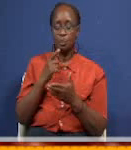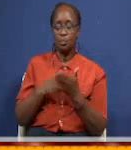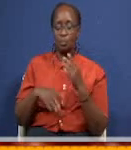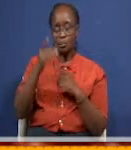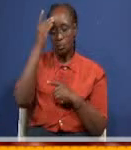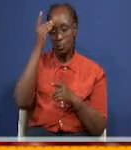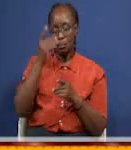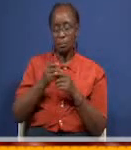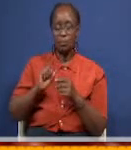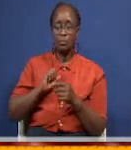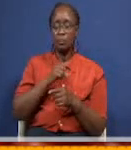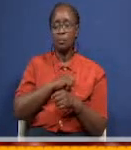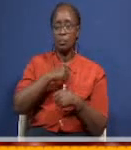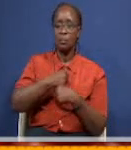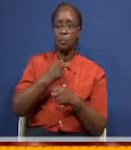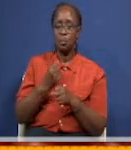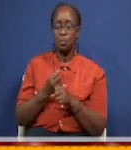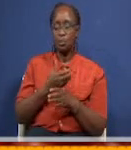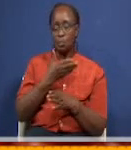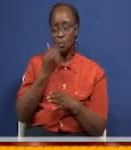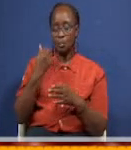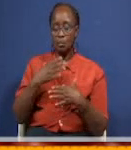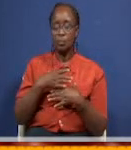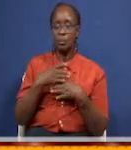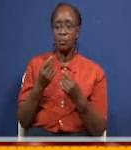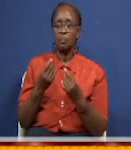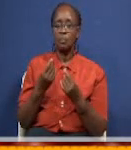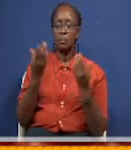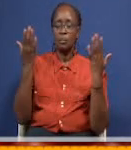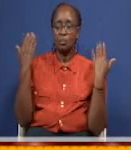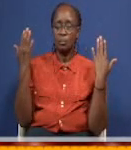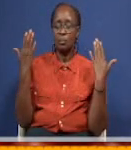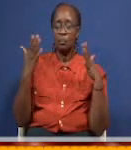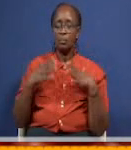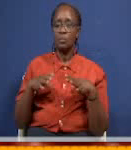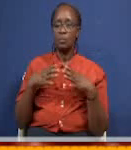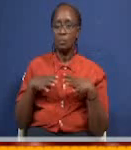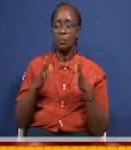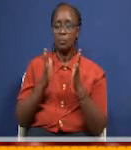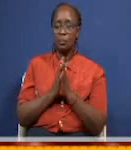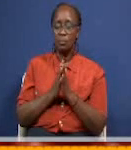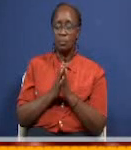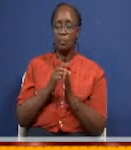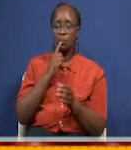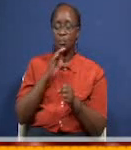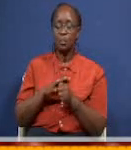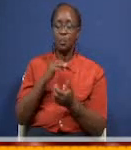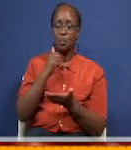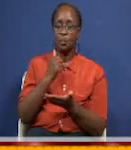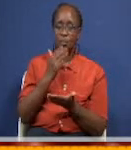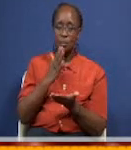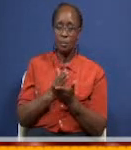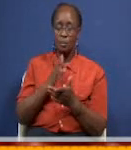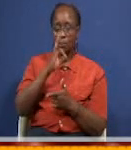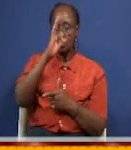decision their senator will make, is for the best interest of the Meru people. And I want to assure them that their